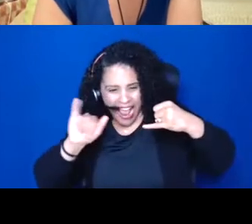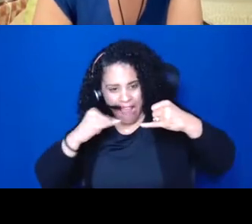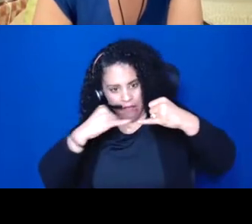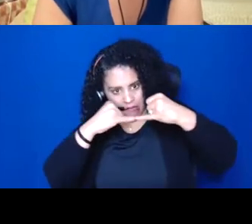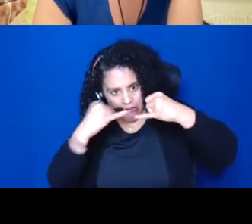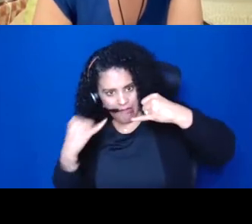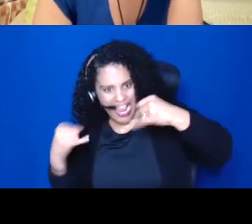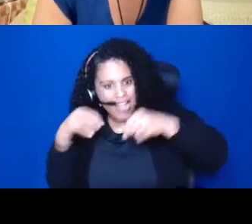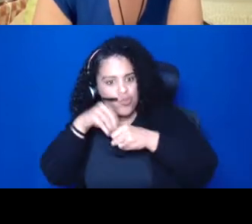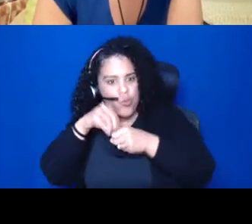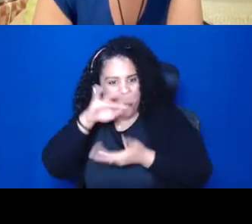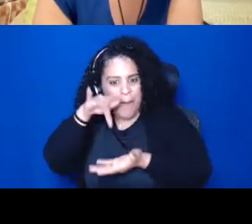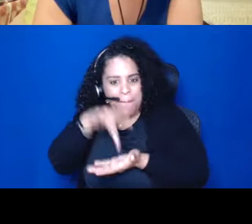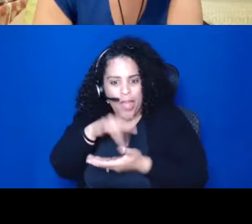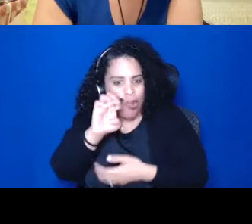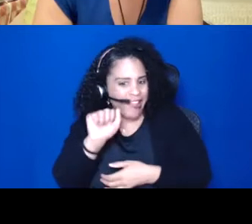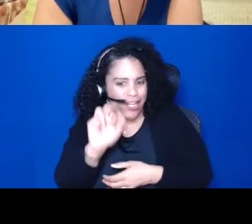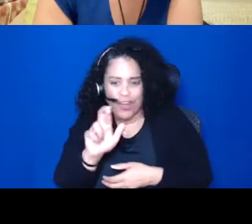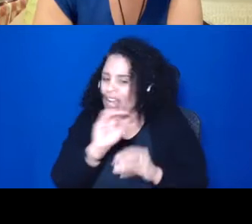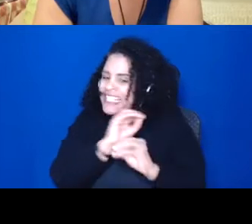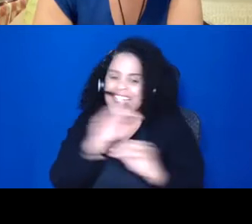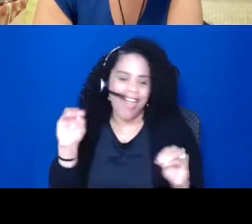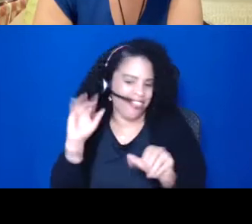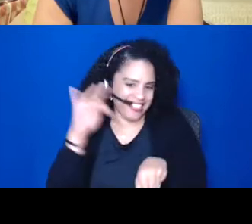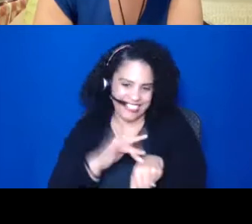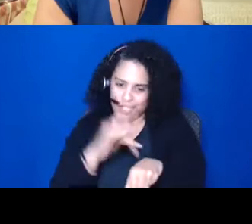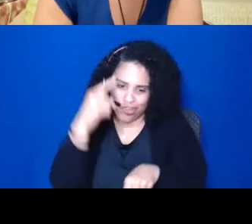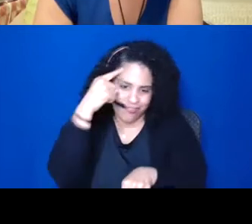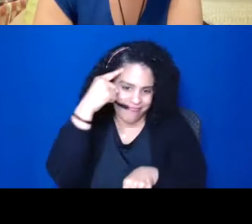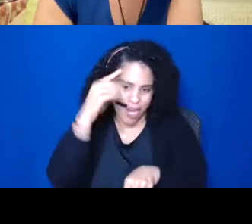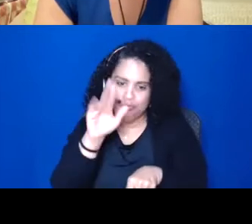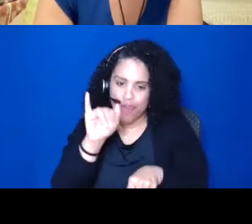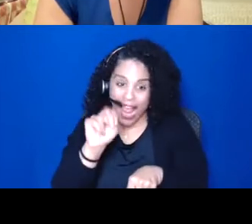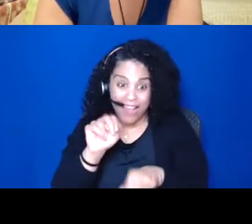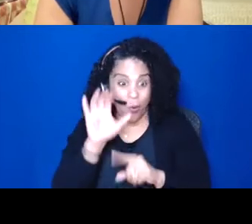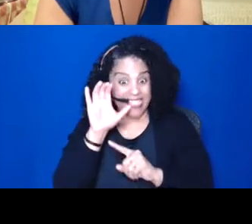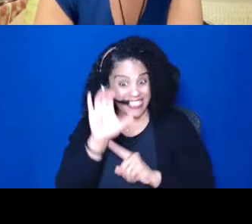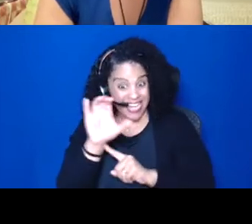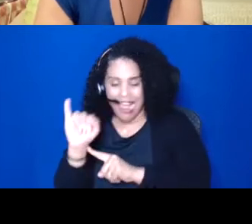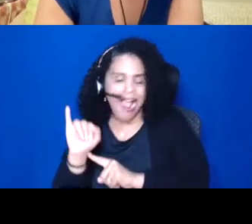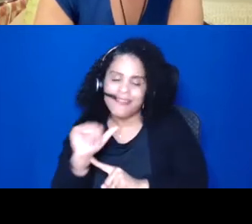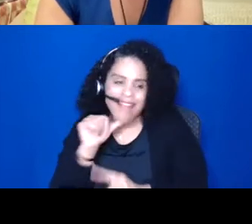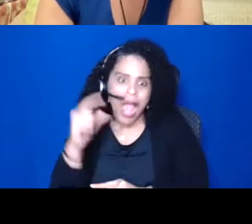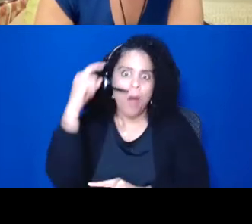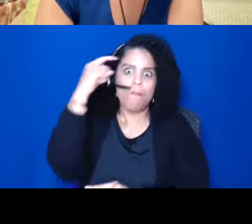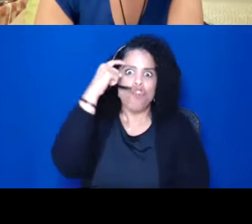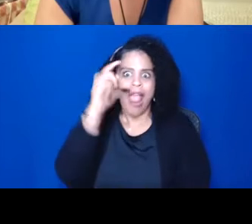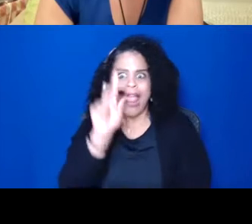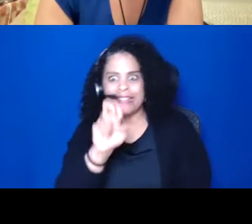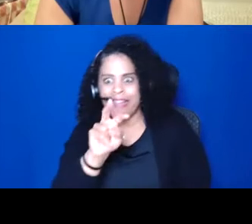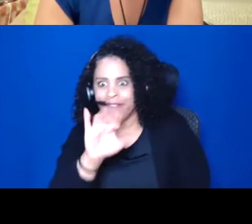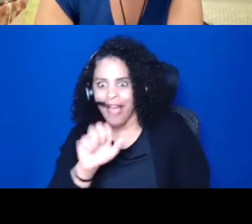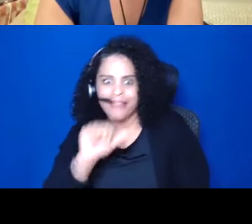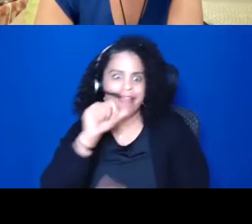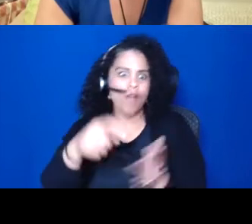ear. Nothing ever touches the brain. So a cochlear implant is not a brain device and does not